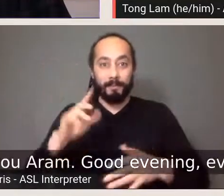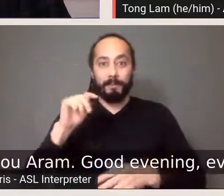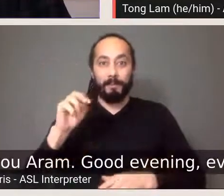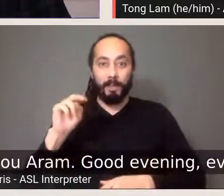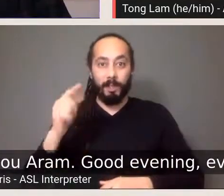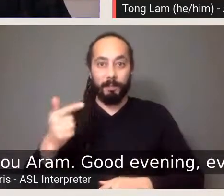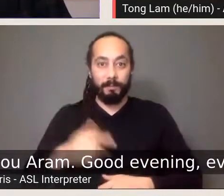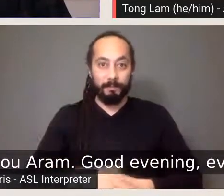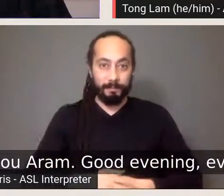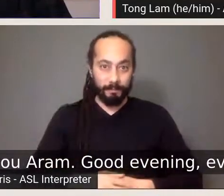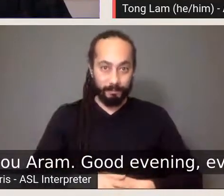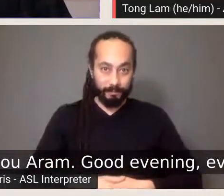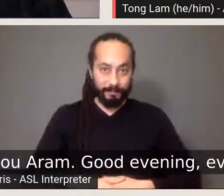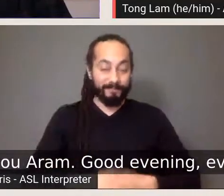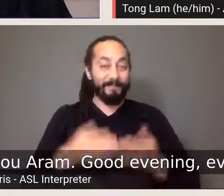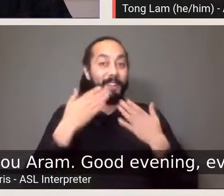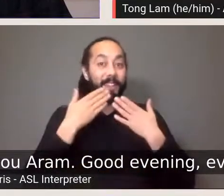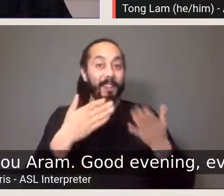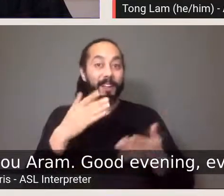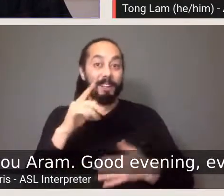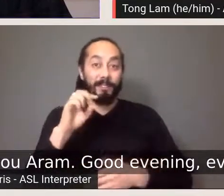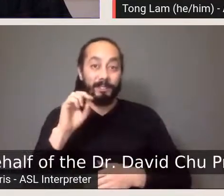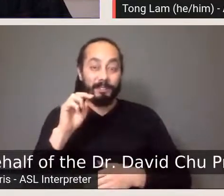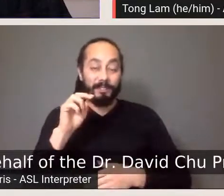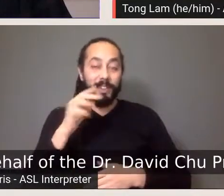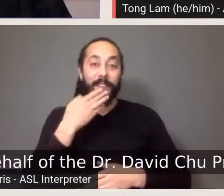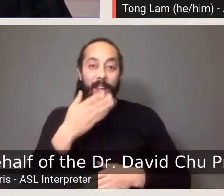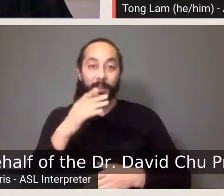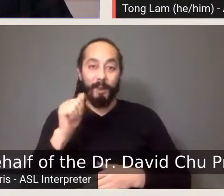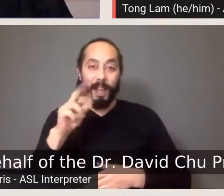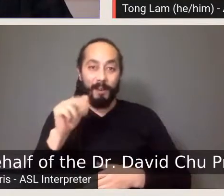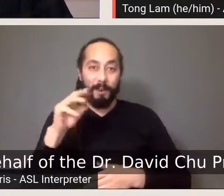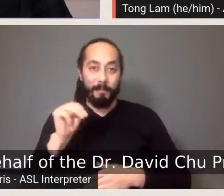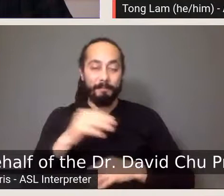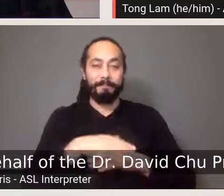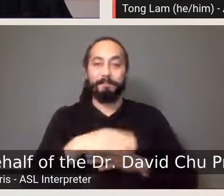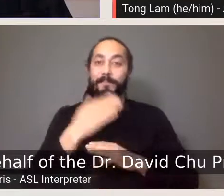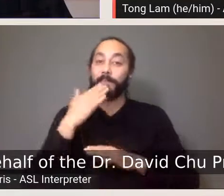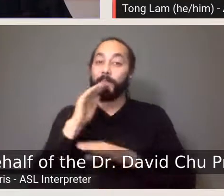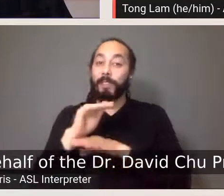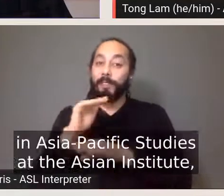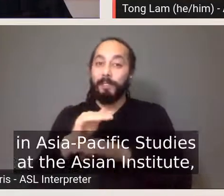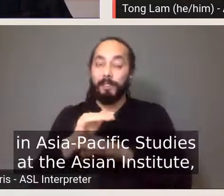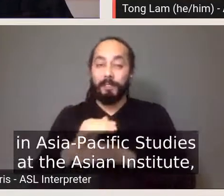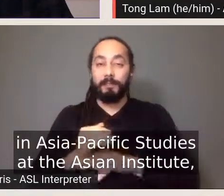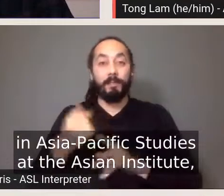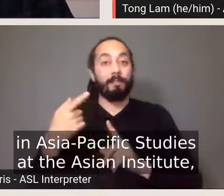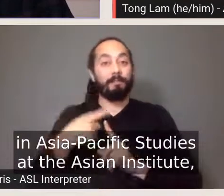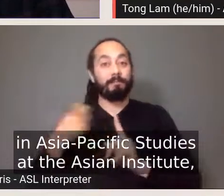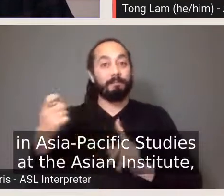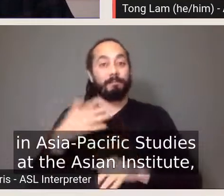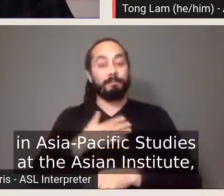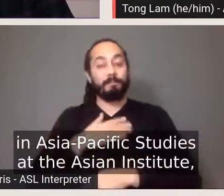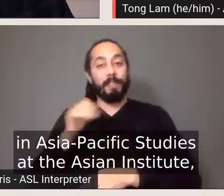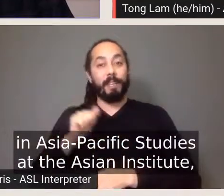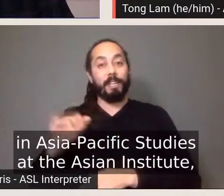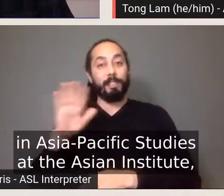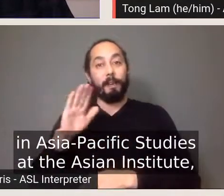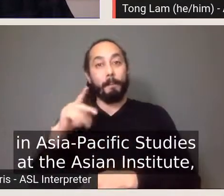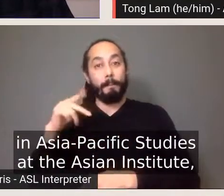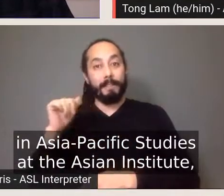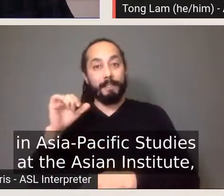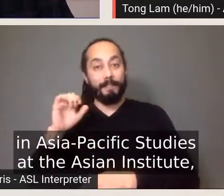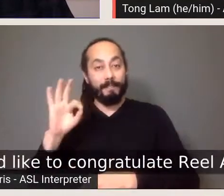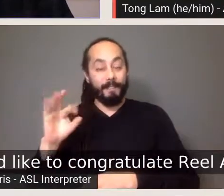Thank you, Aaron. Good evening, everyone. So on behalf of the Dr. David Chu program in Asia Pacific Studies at the